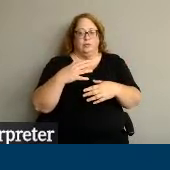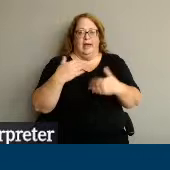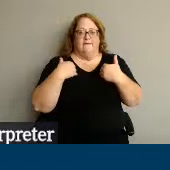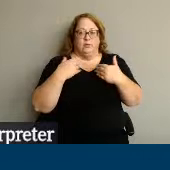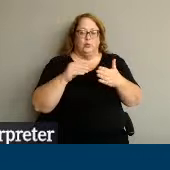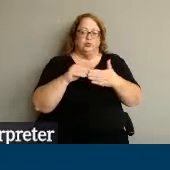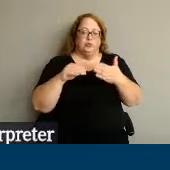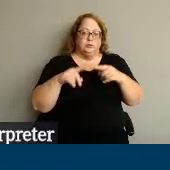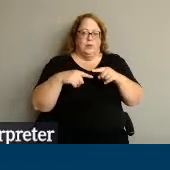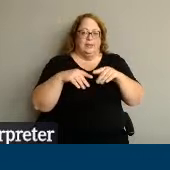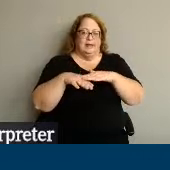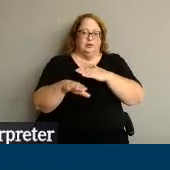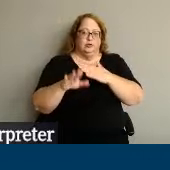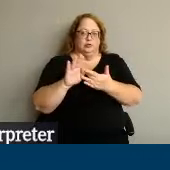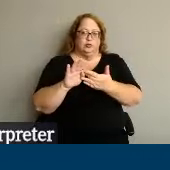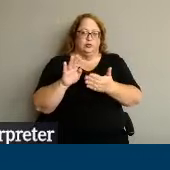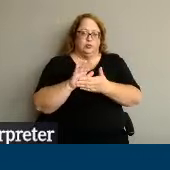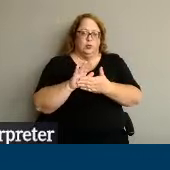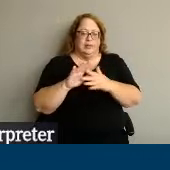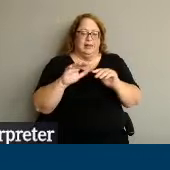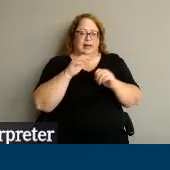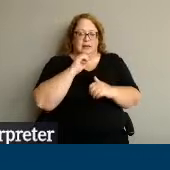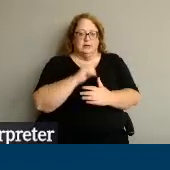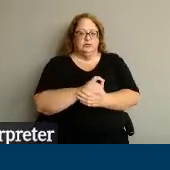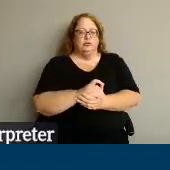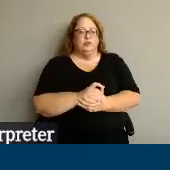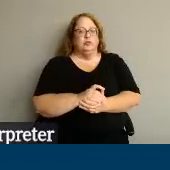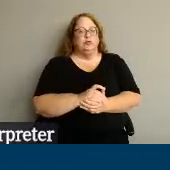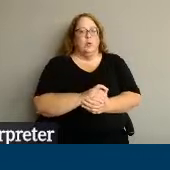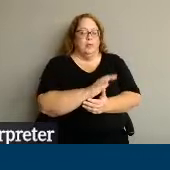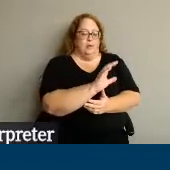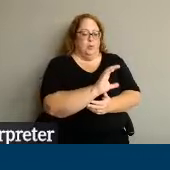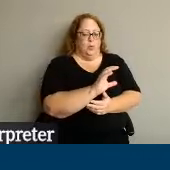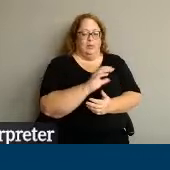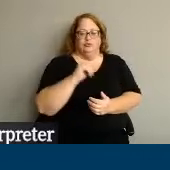Do when they we, enter into school age. the coalition and non-coalition,